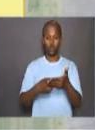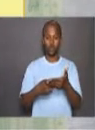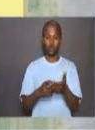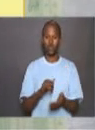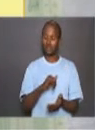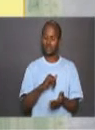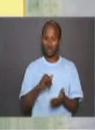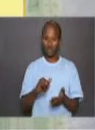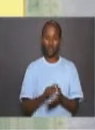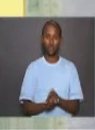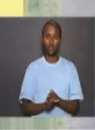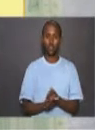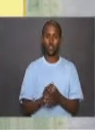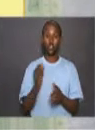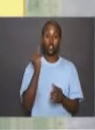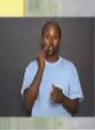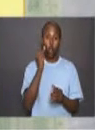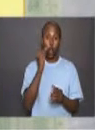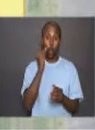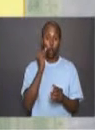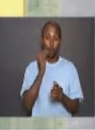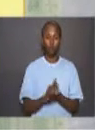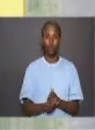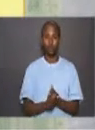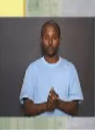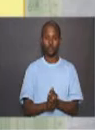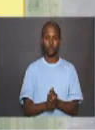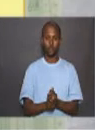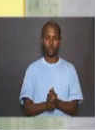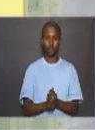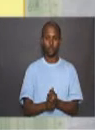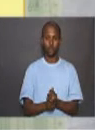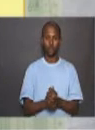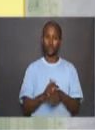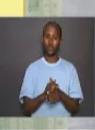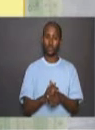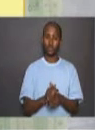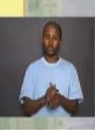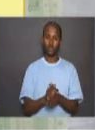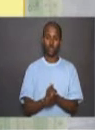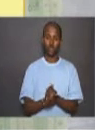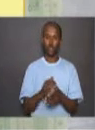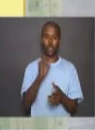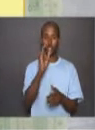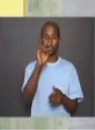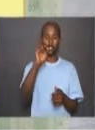such as the home inspection fee, the title